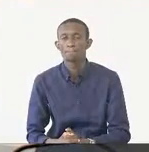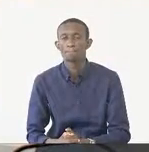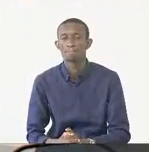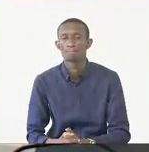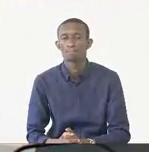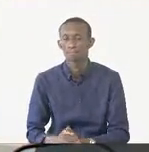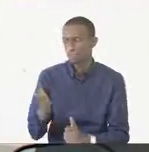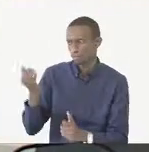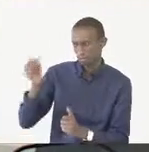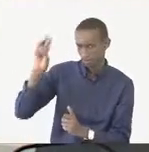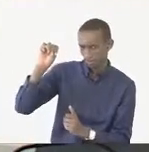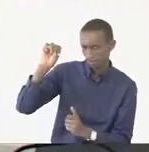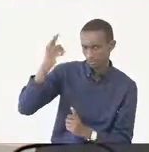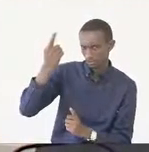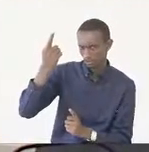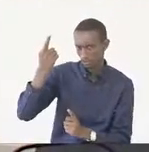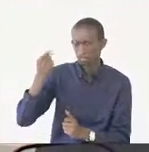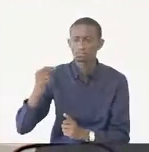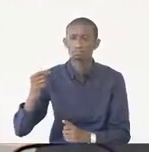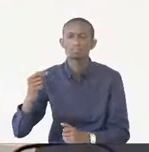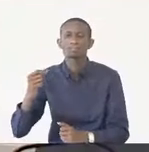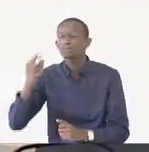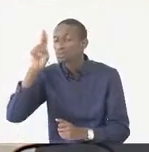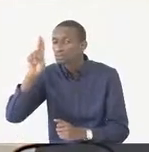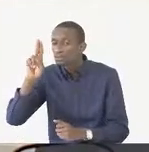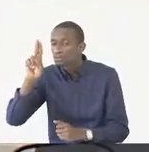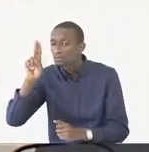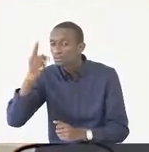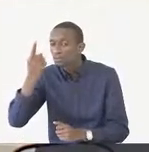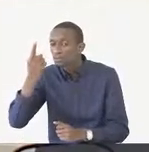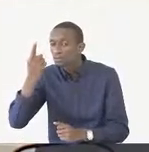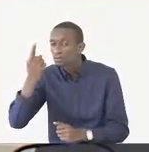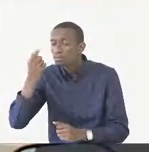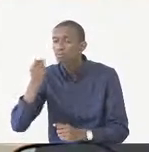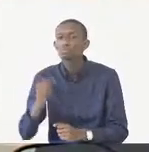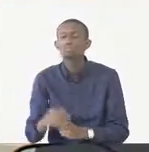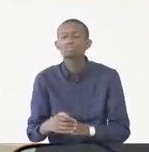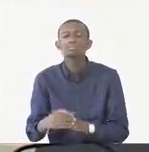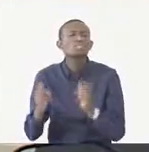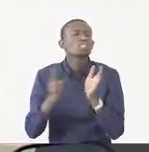here we have M1, U1 will be equal to